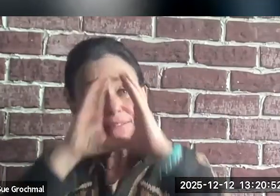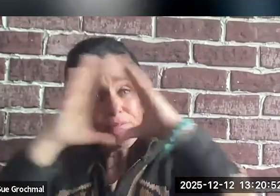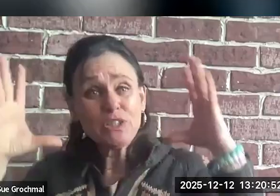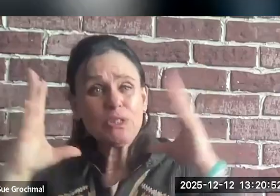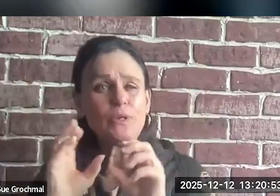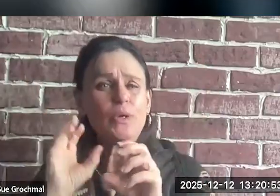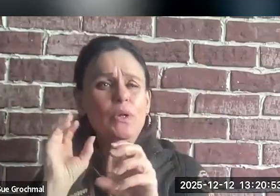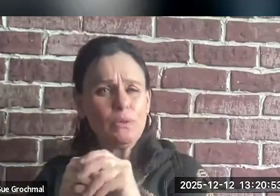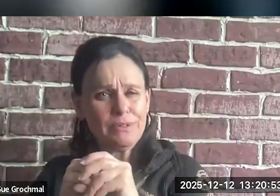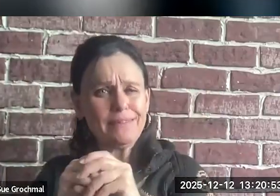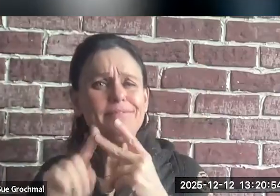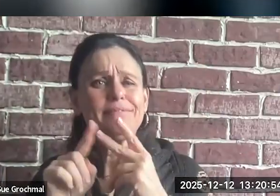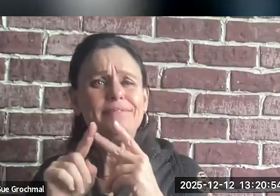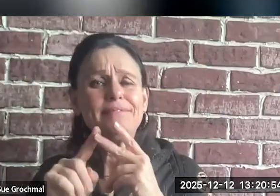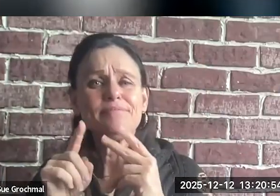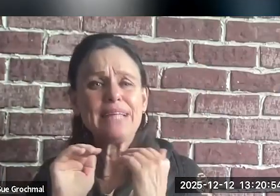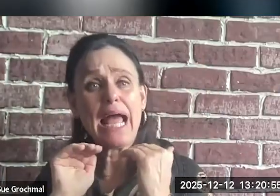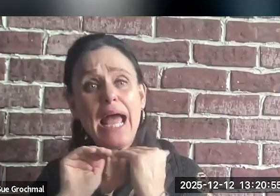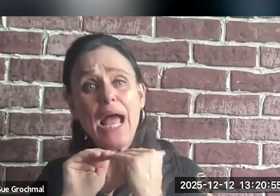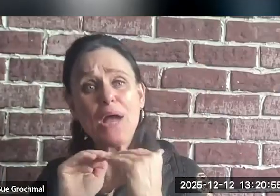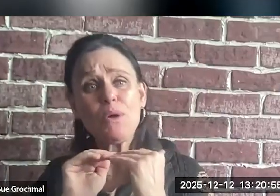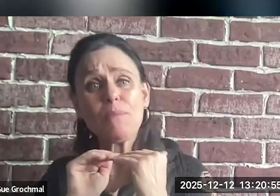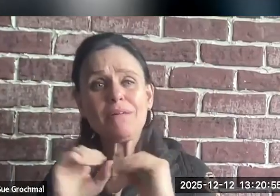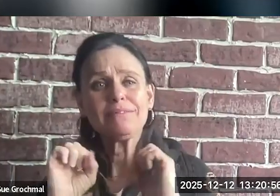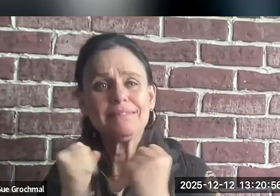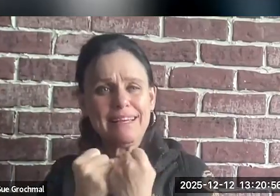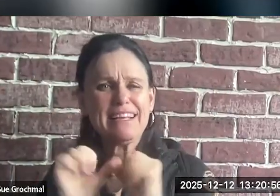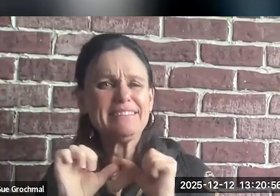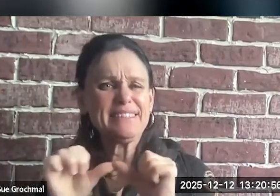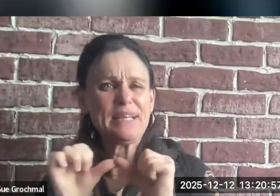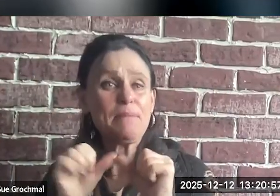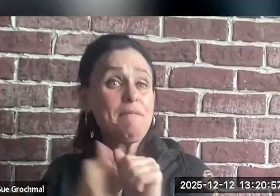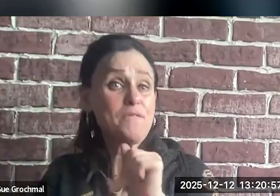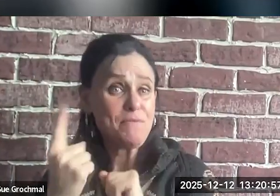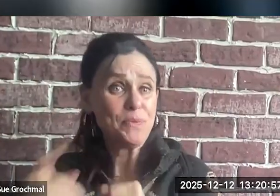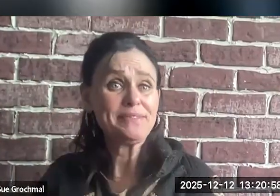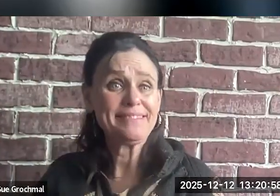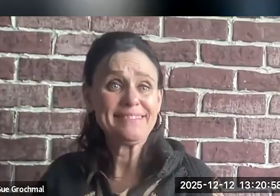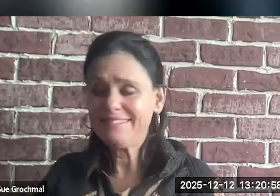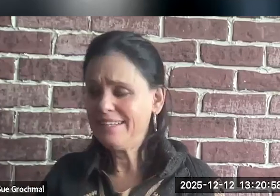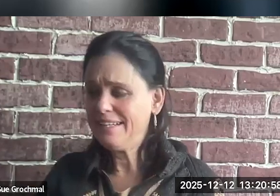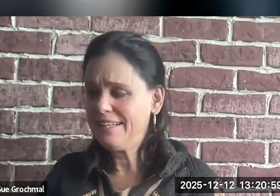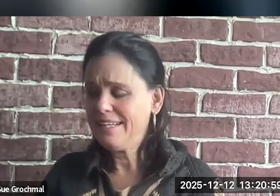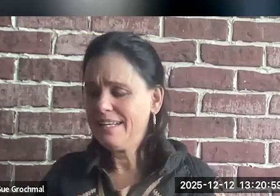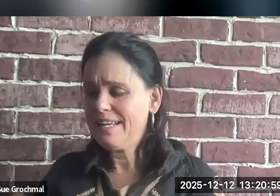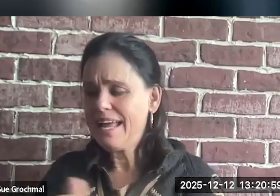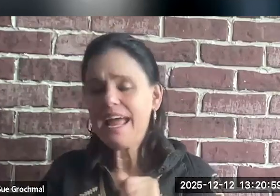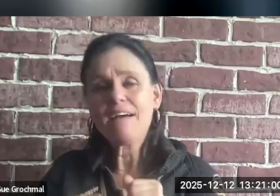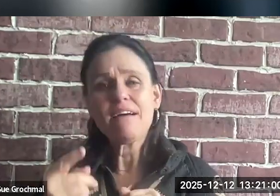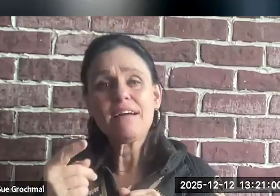inclusive, equitable, and accessible society that is sustainable for everyone. And Eviance